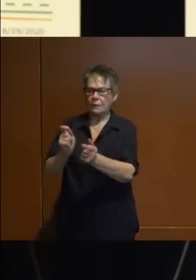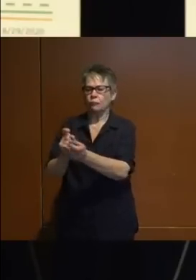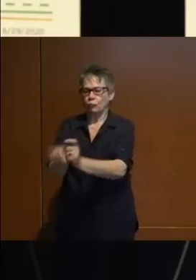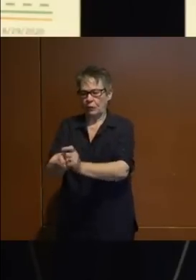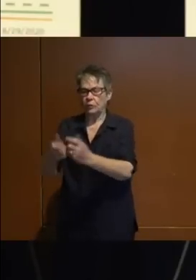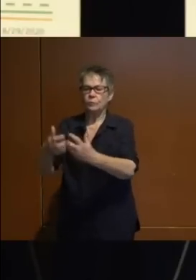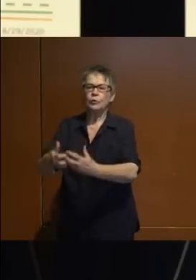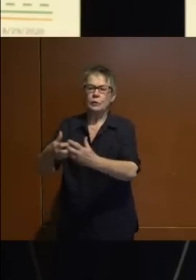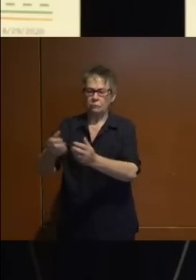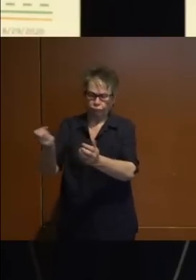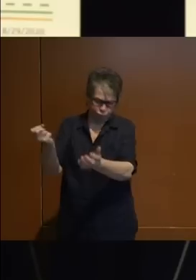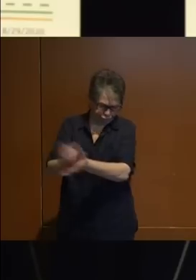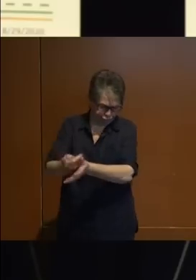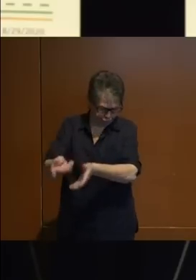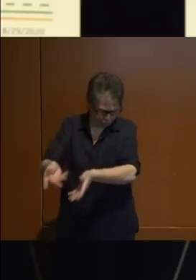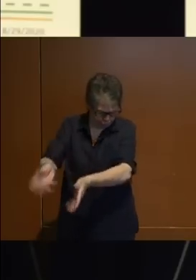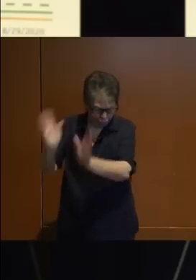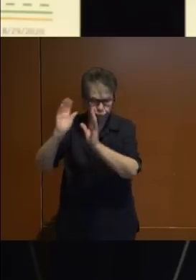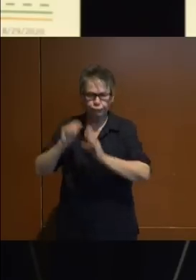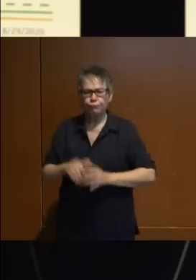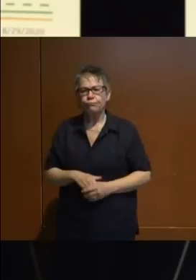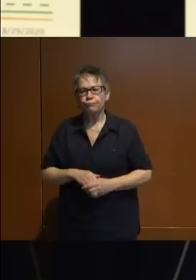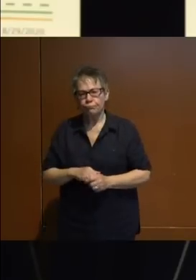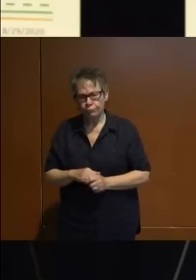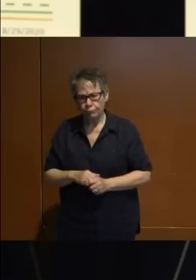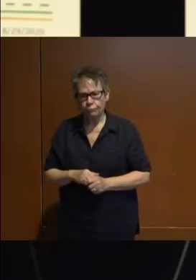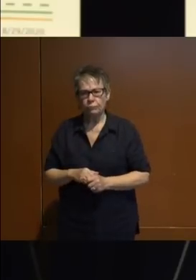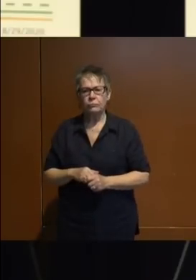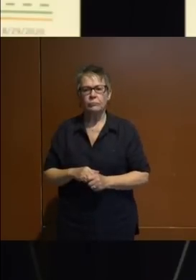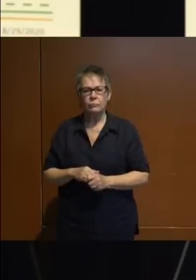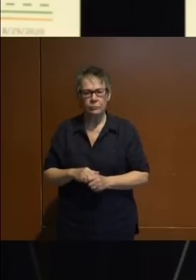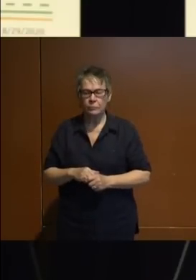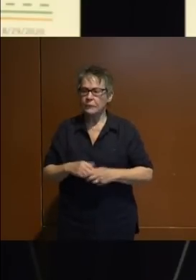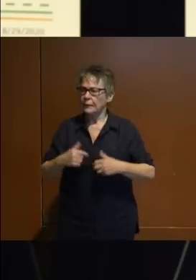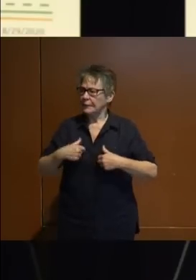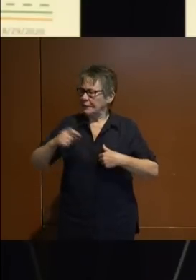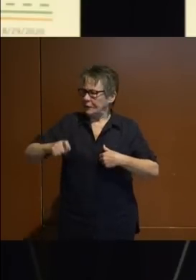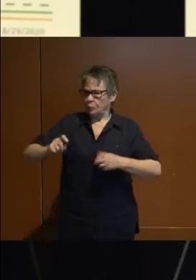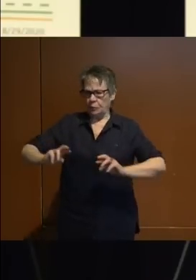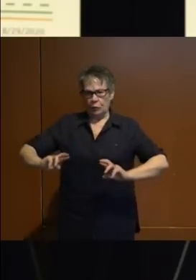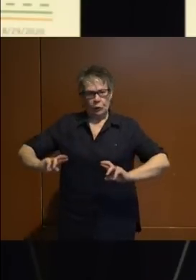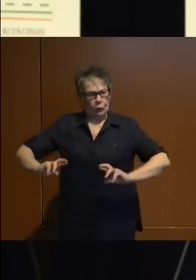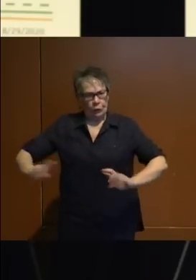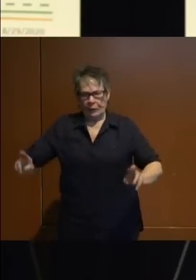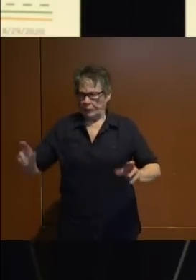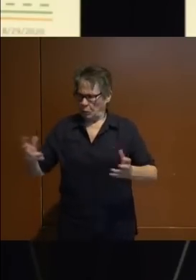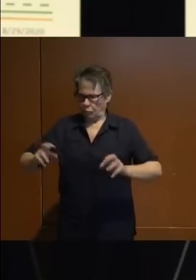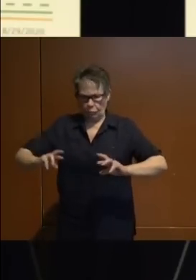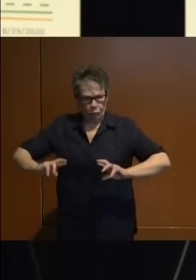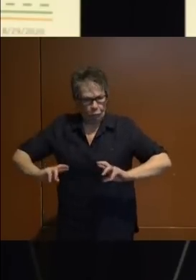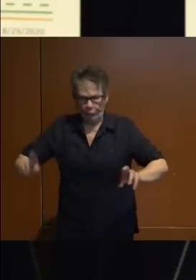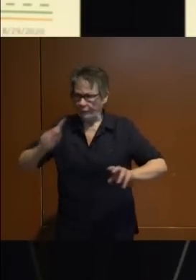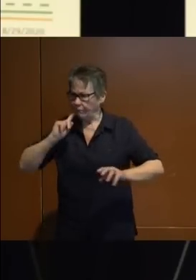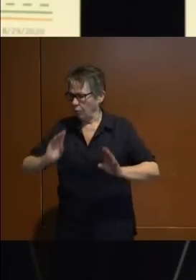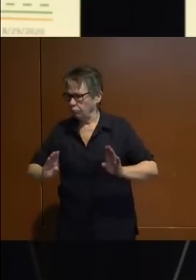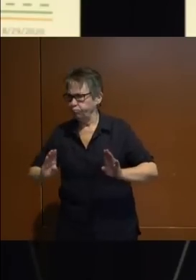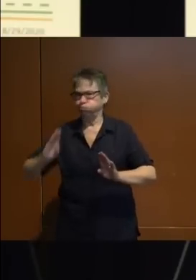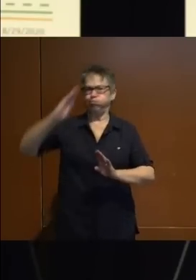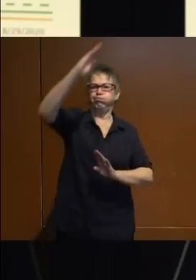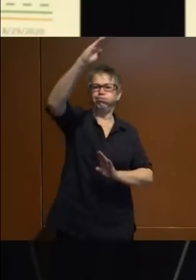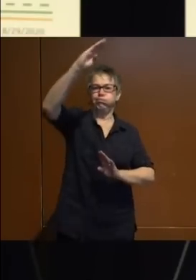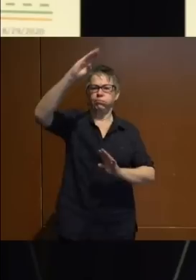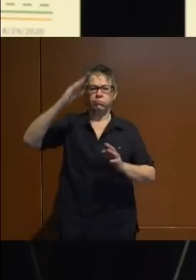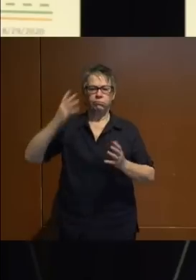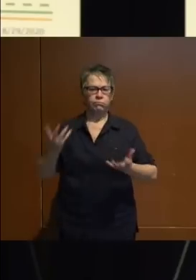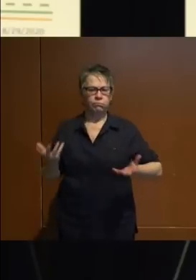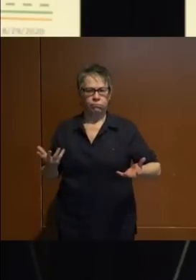to be prepared. As I've said in prior press conferences, we are definitely going to be preparing for the